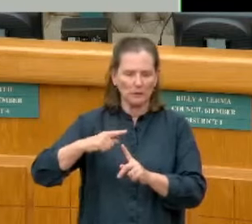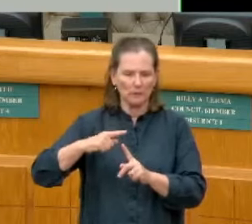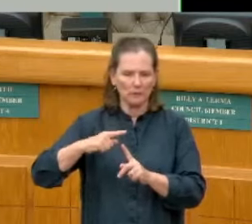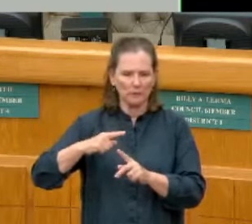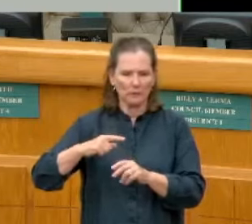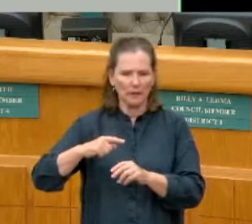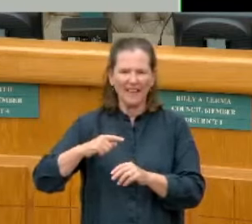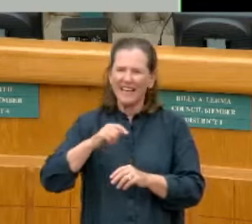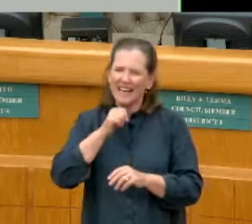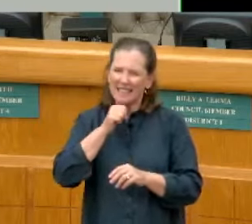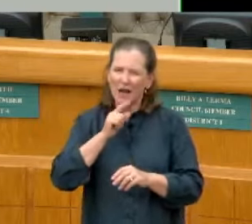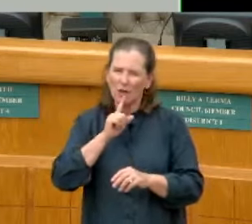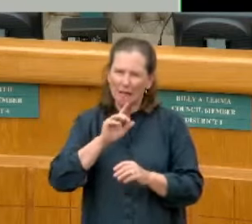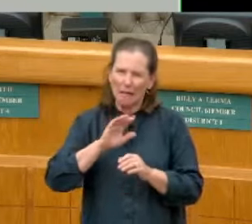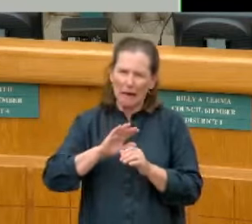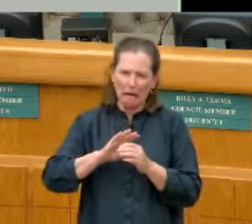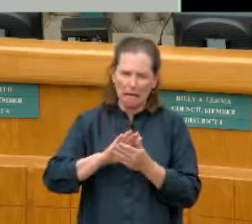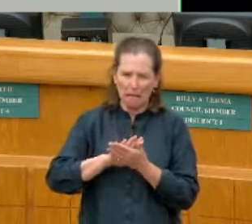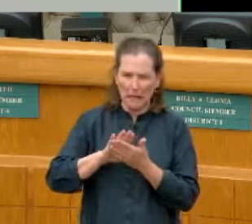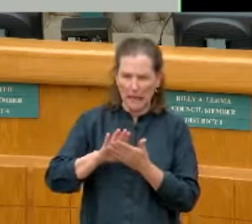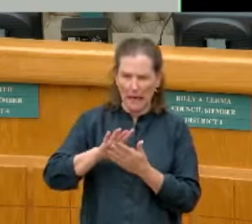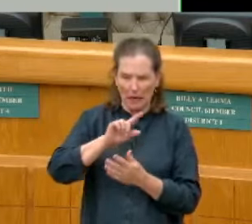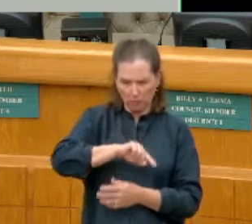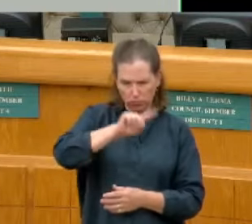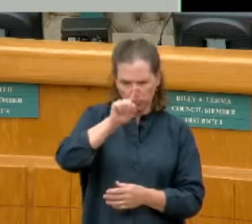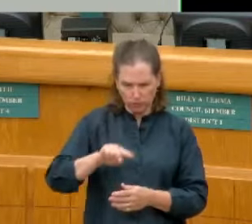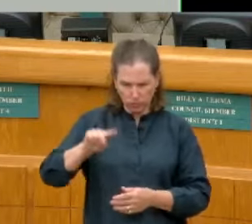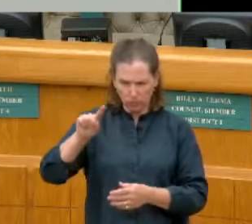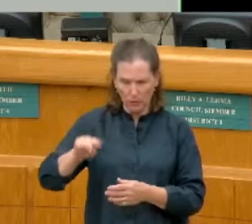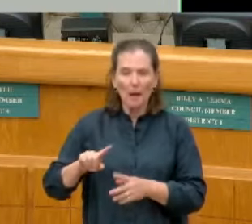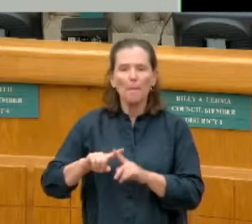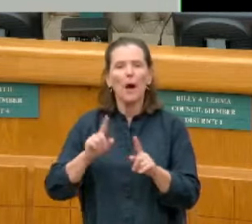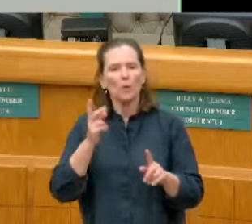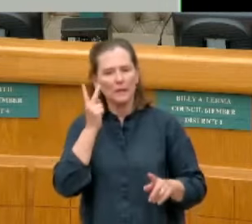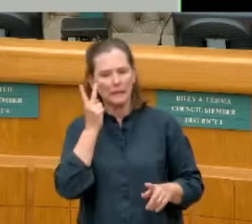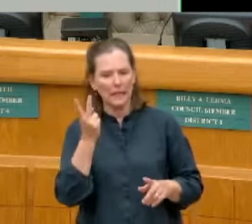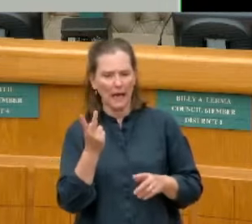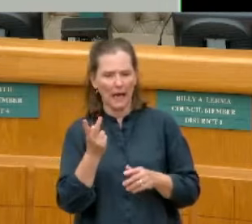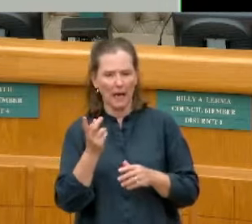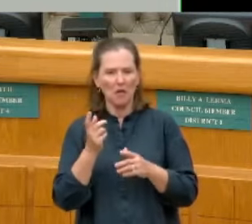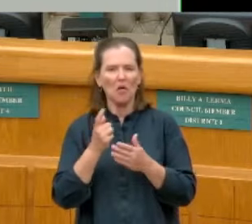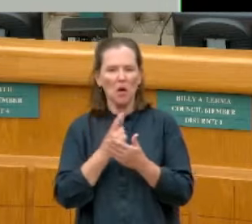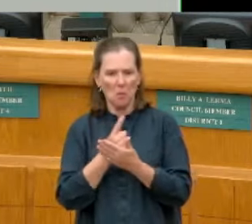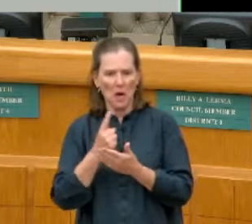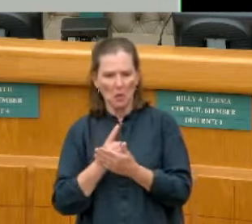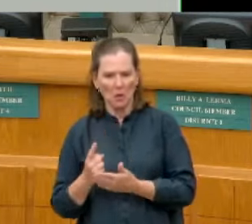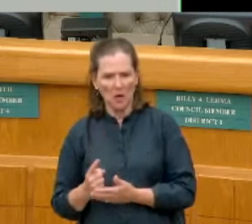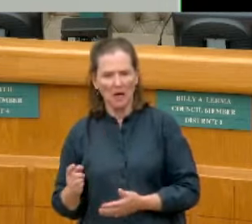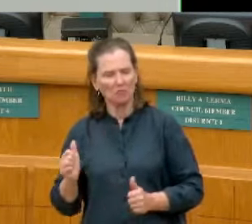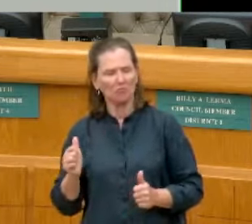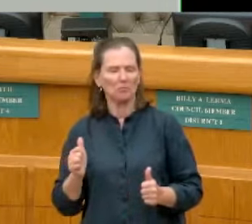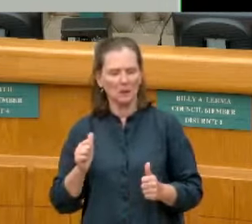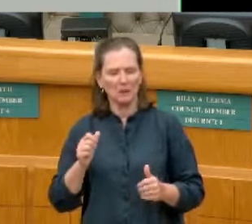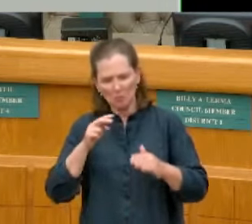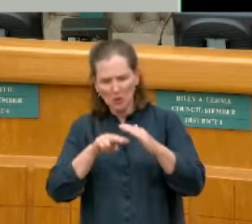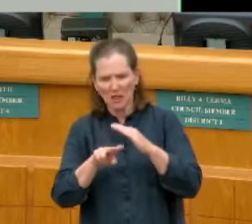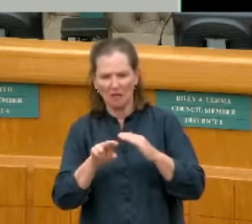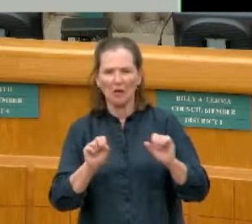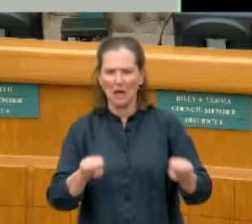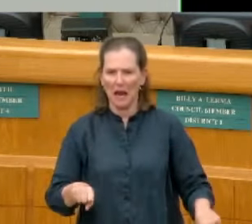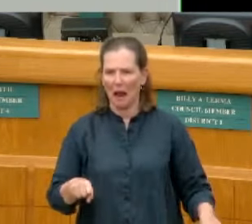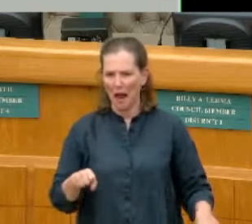not the cleanest plot, but when we look at these number of cases over week time periods, it's a very, very clean plot. This is what the model